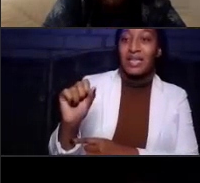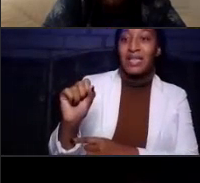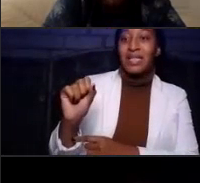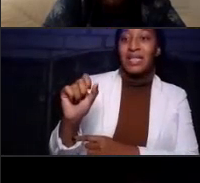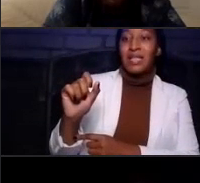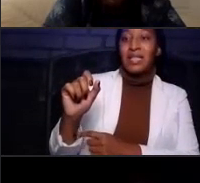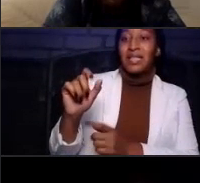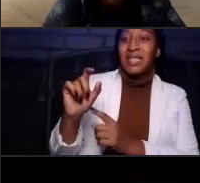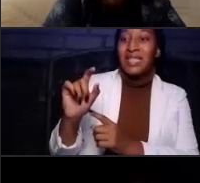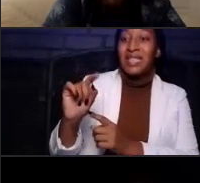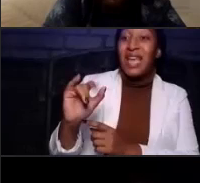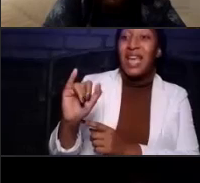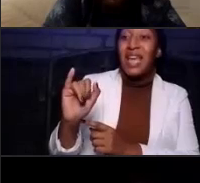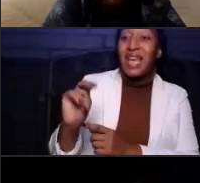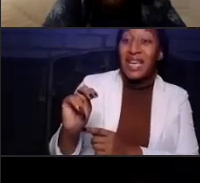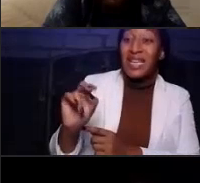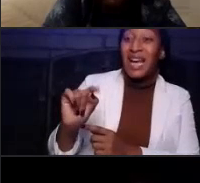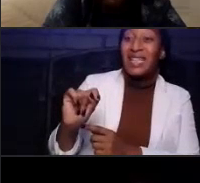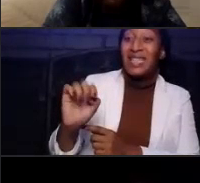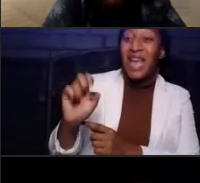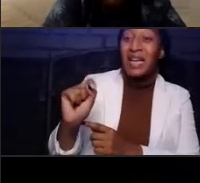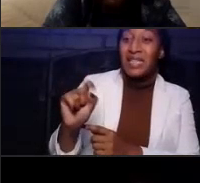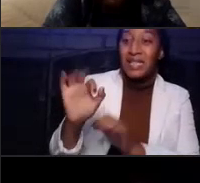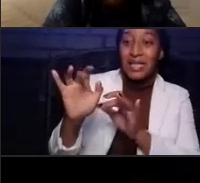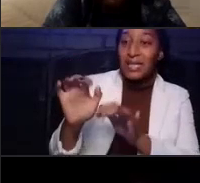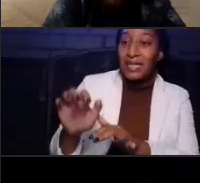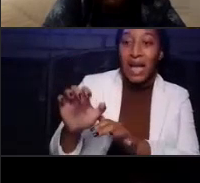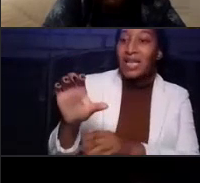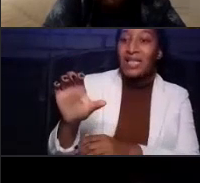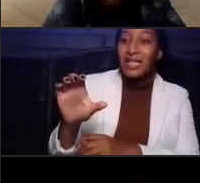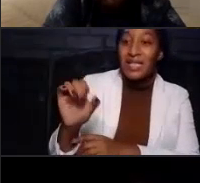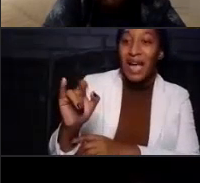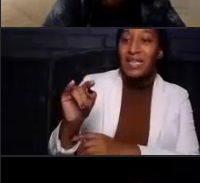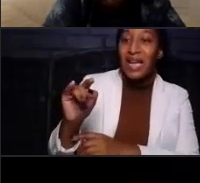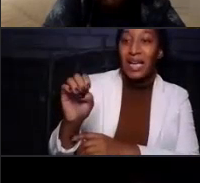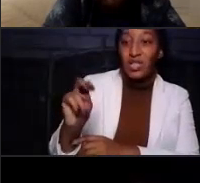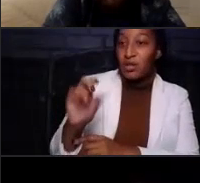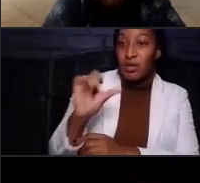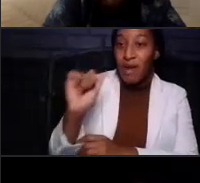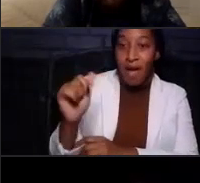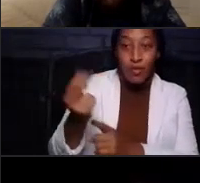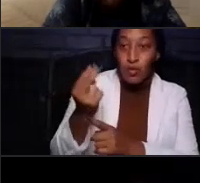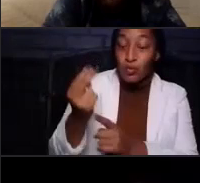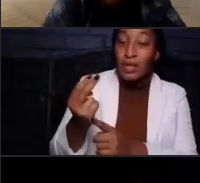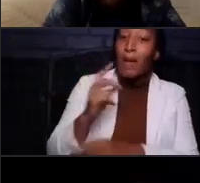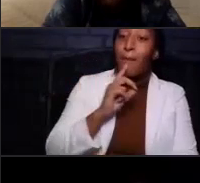okay? And then put 4 to 5 sentences on a third page so that you meet the length requirement. Let